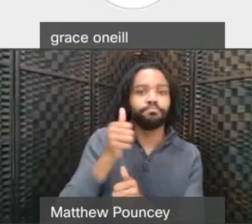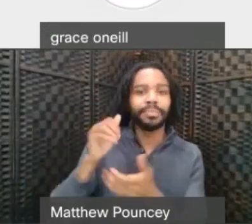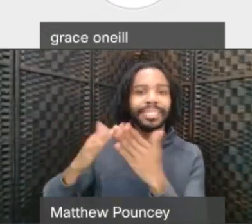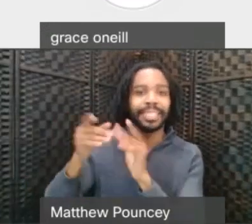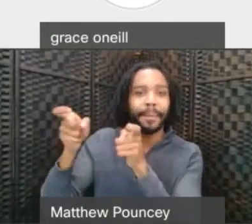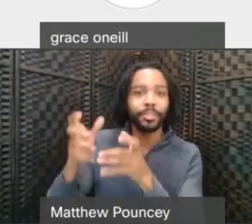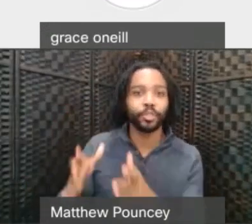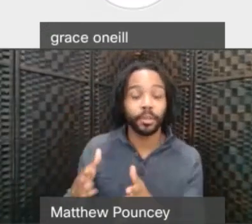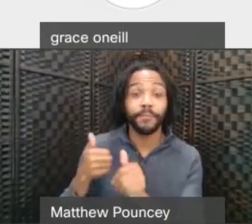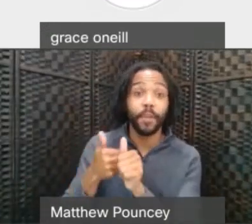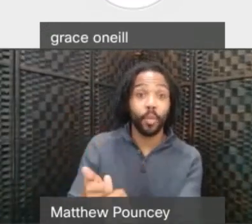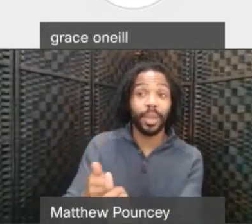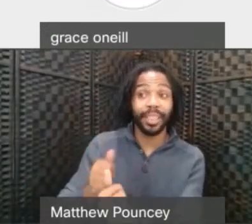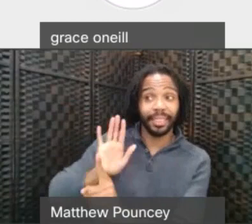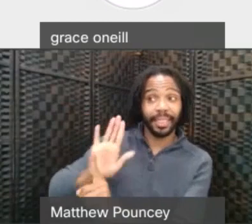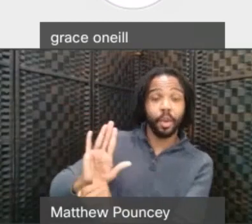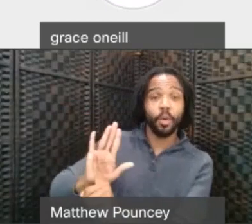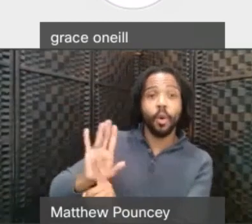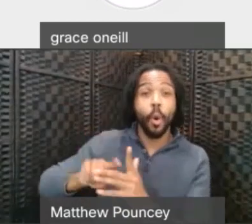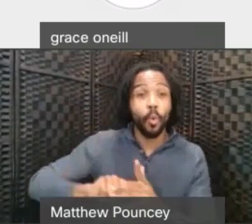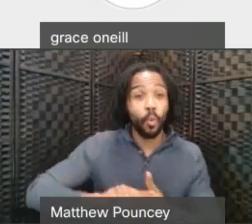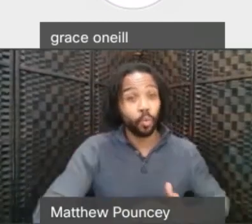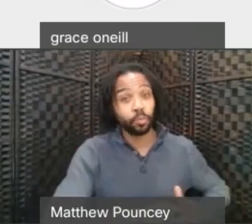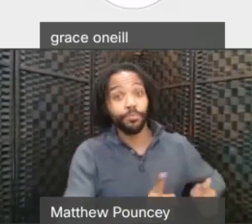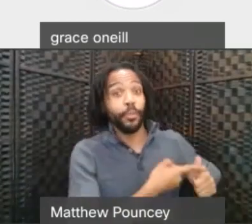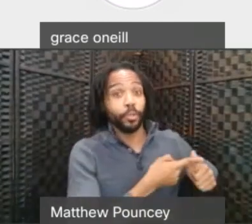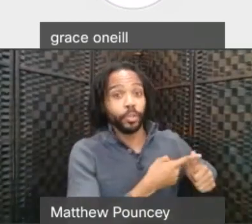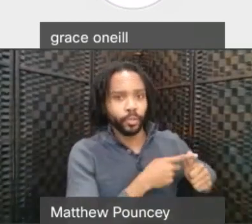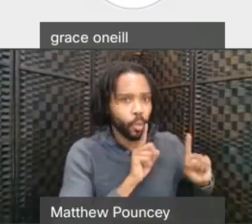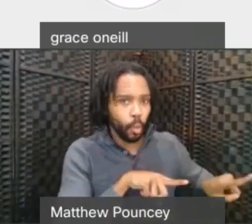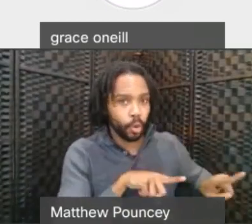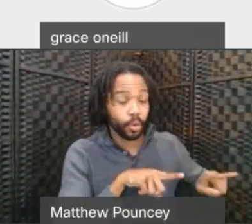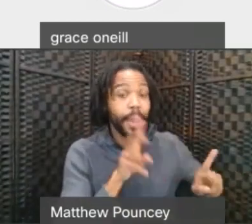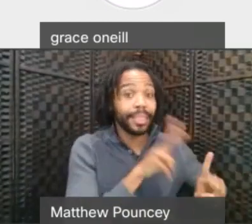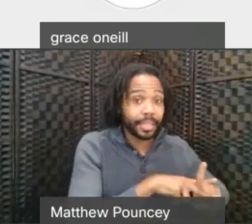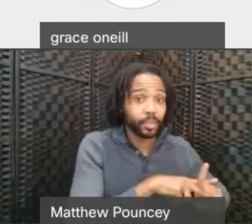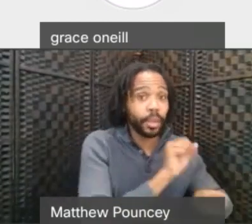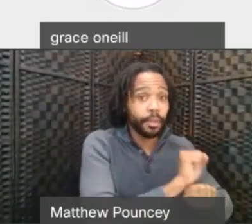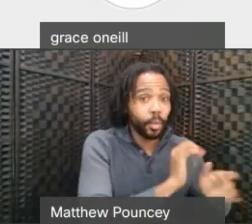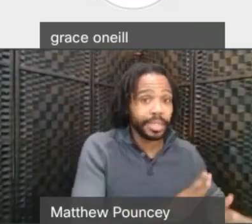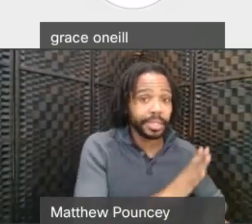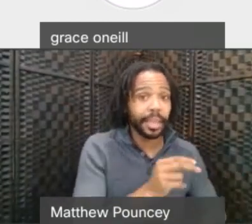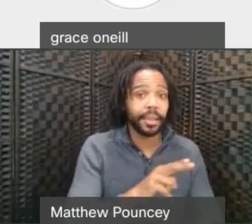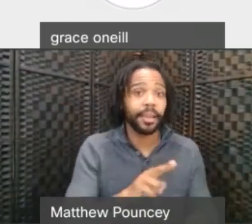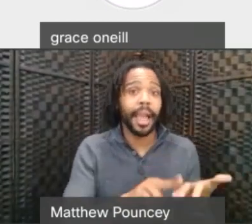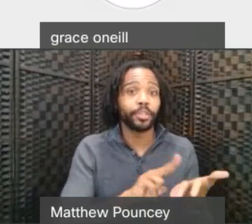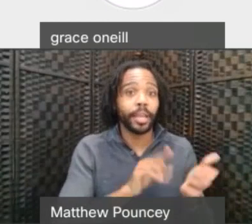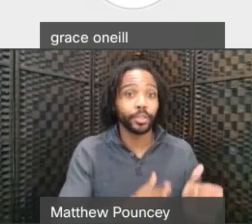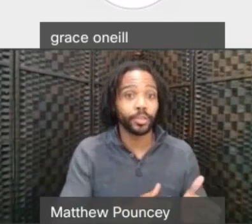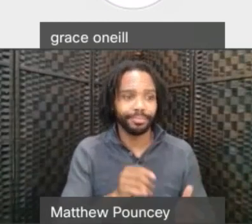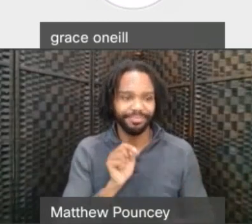the original order that applied to employees and contractors clarified that that was referring